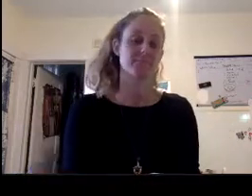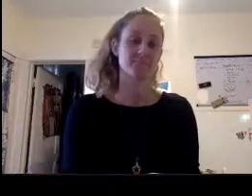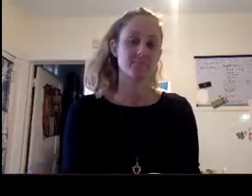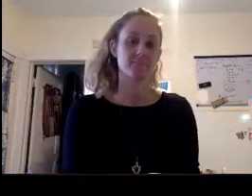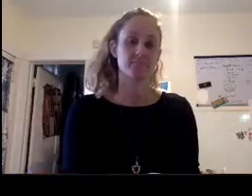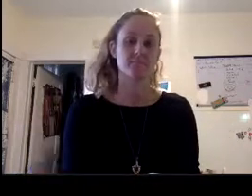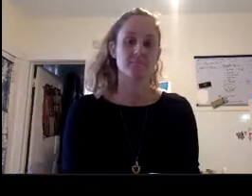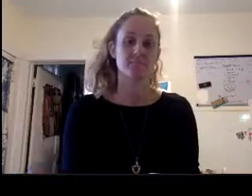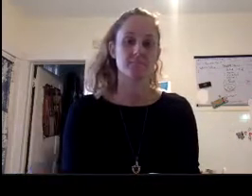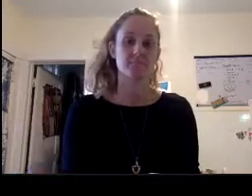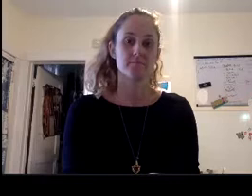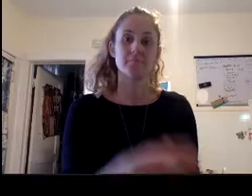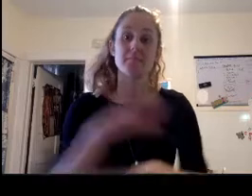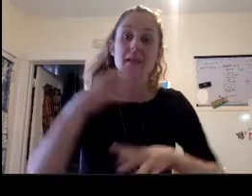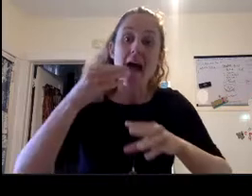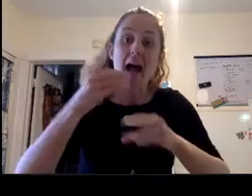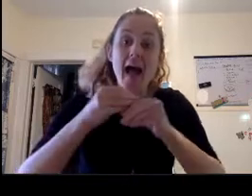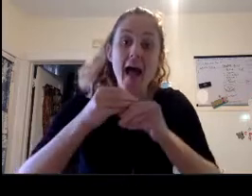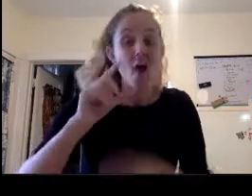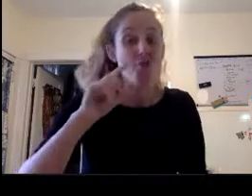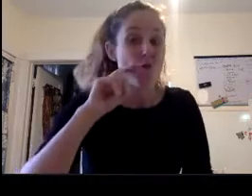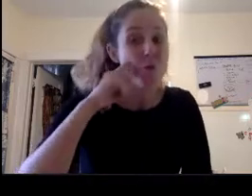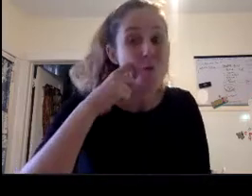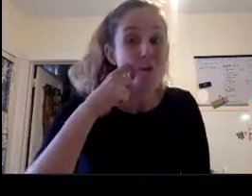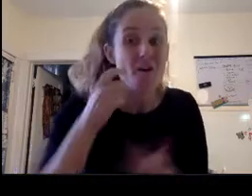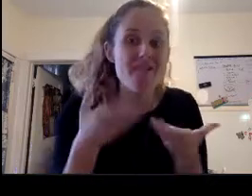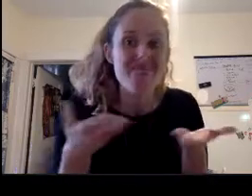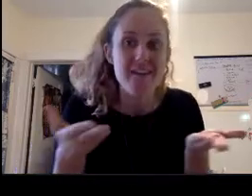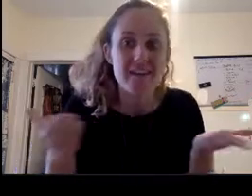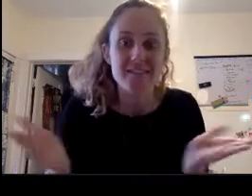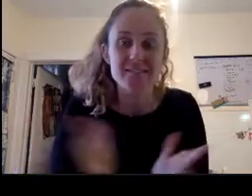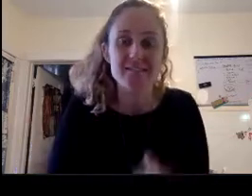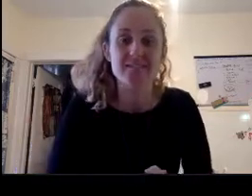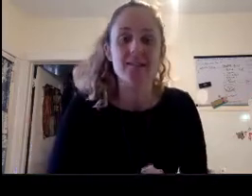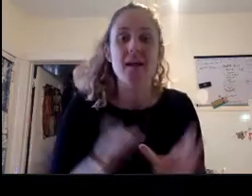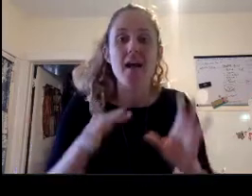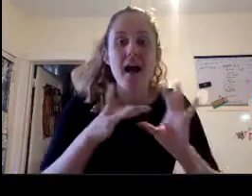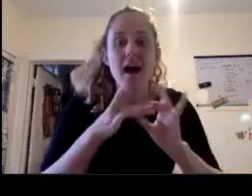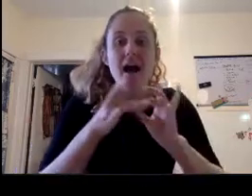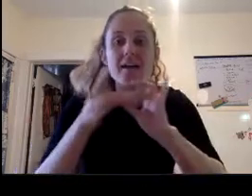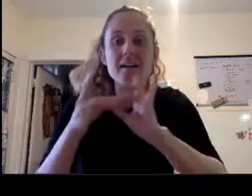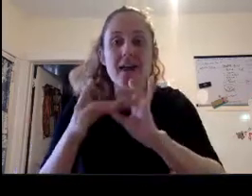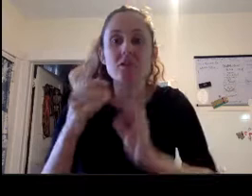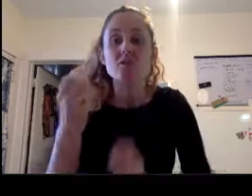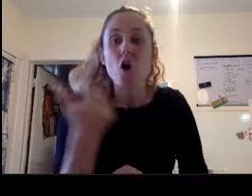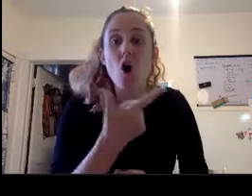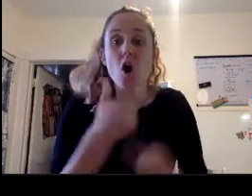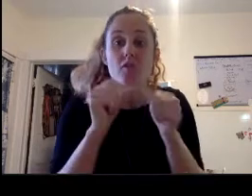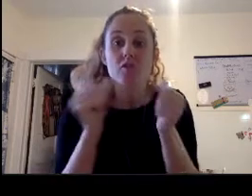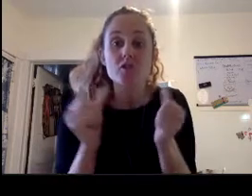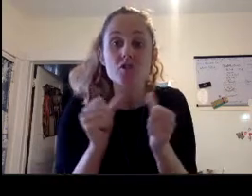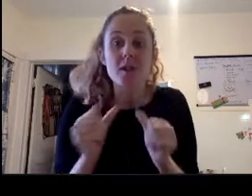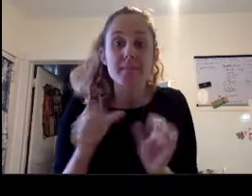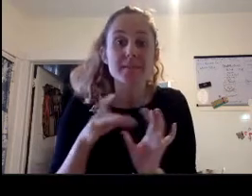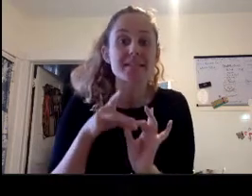creature done, I get to add cool things to it. The first thing I'm going to do is try and connect all my shapes together in a cool